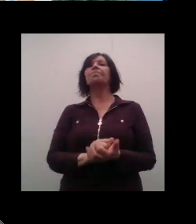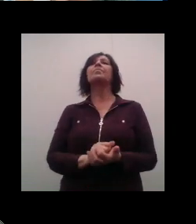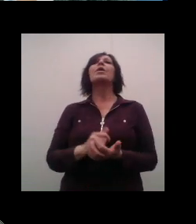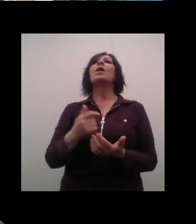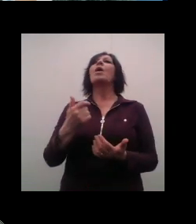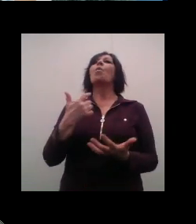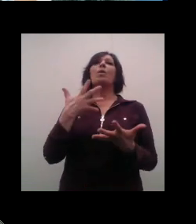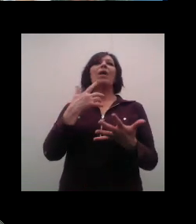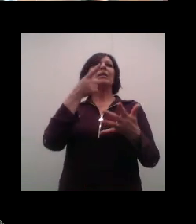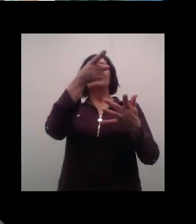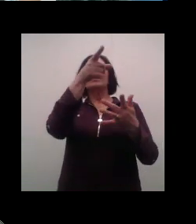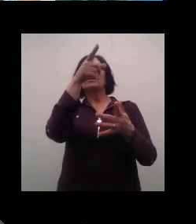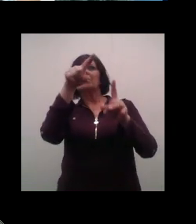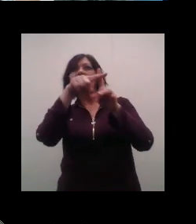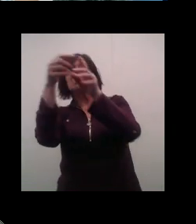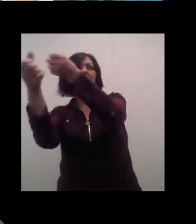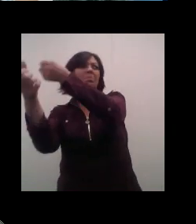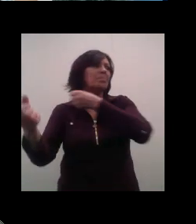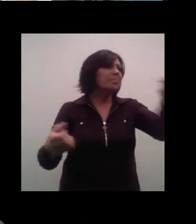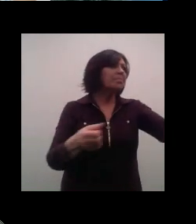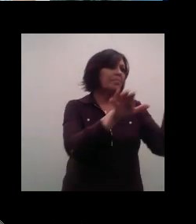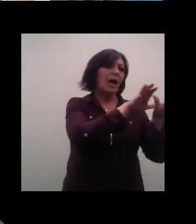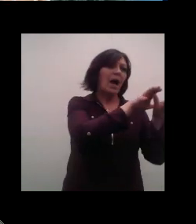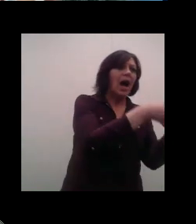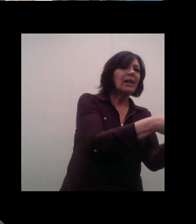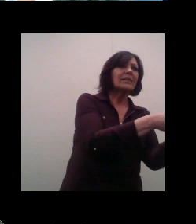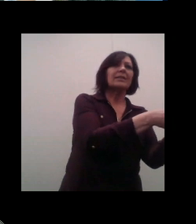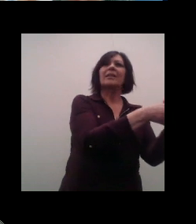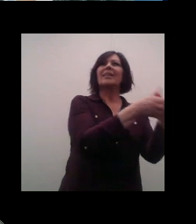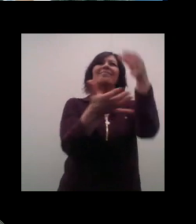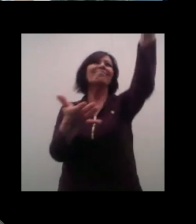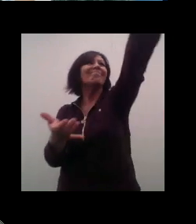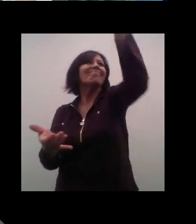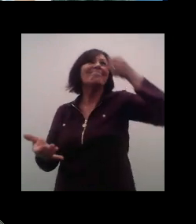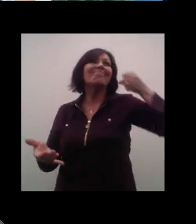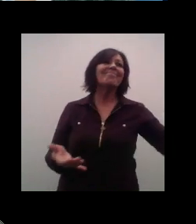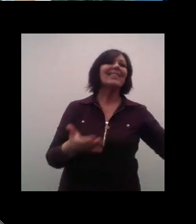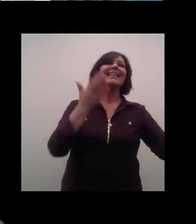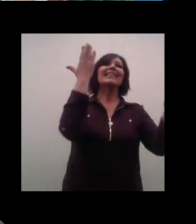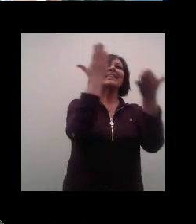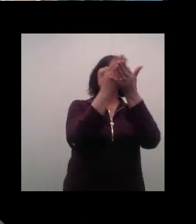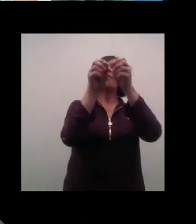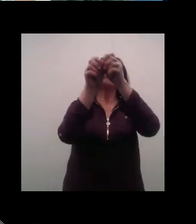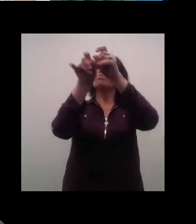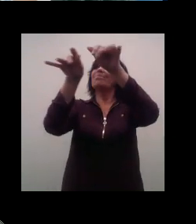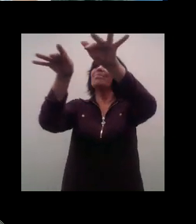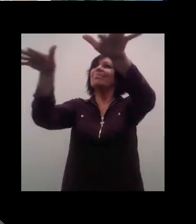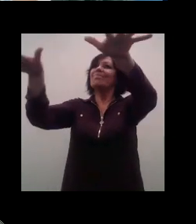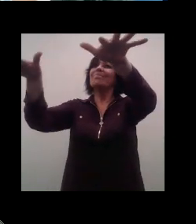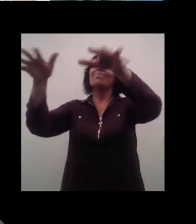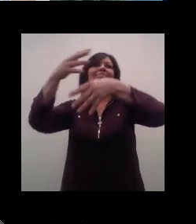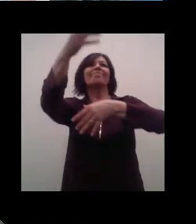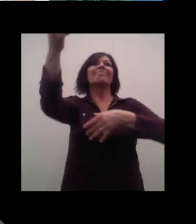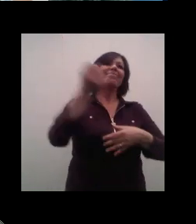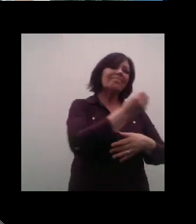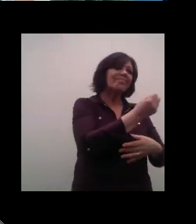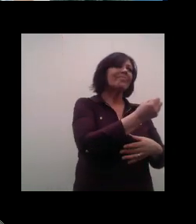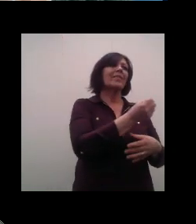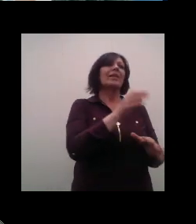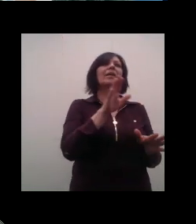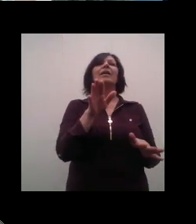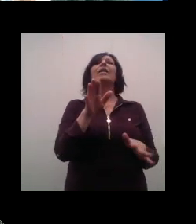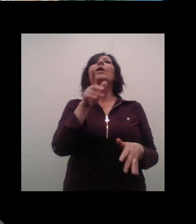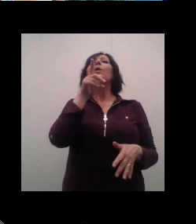can isolate them, remove them from the community, stop the chain of transmission, and start bringing our numbers down.